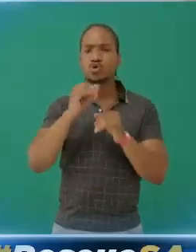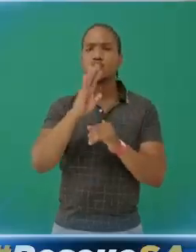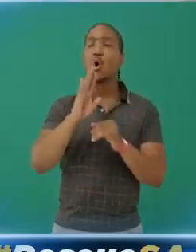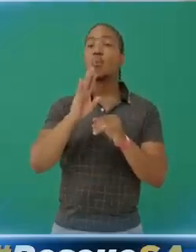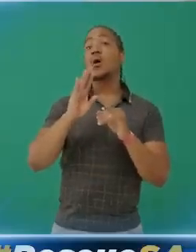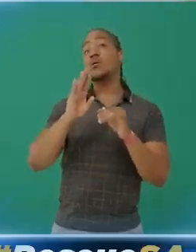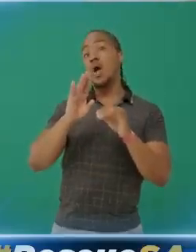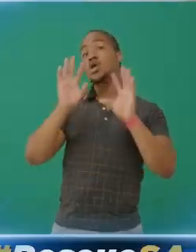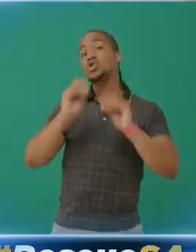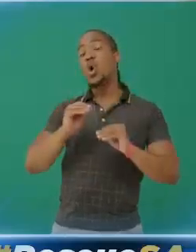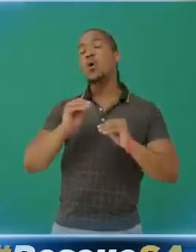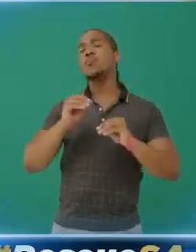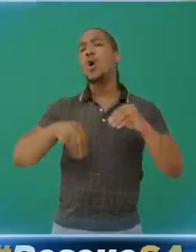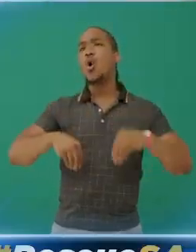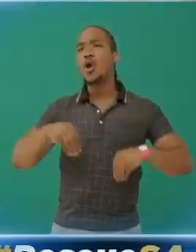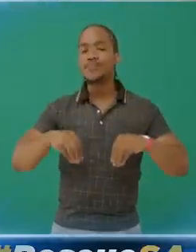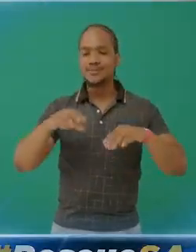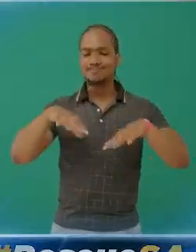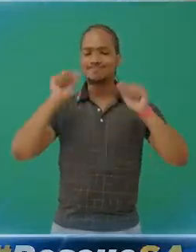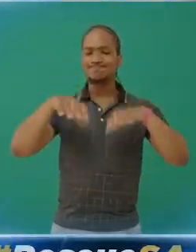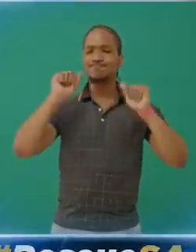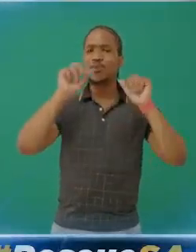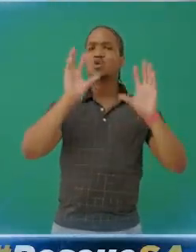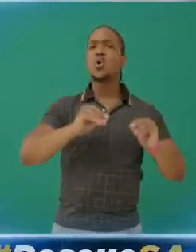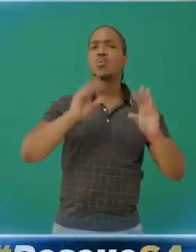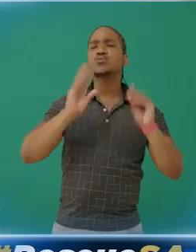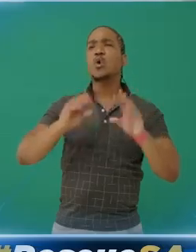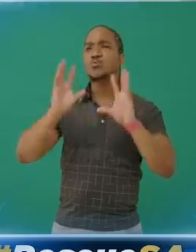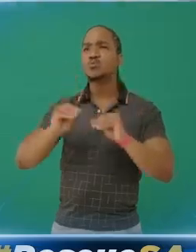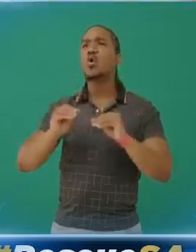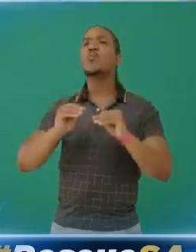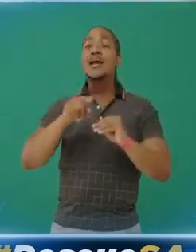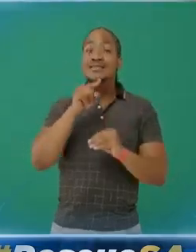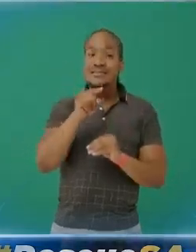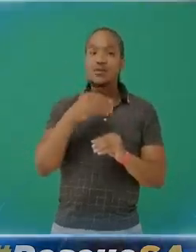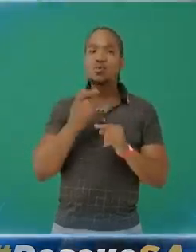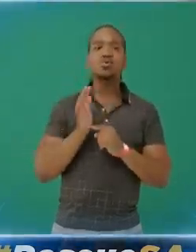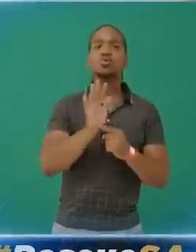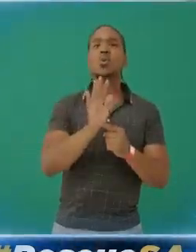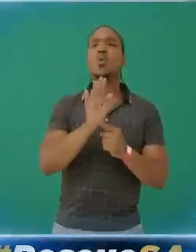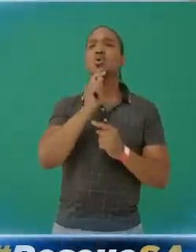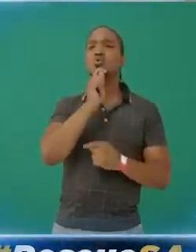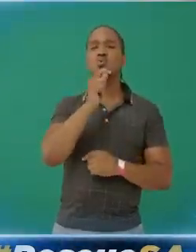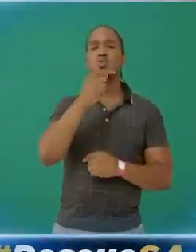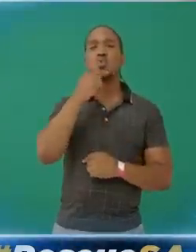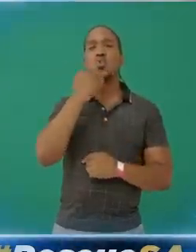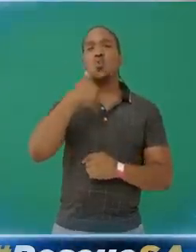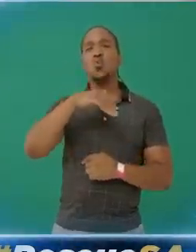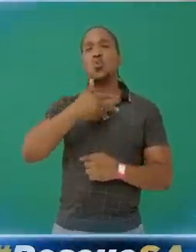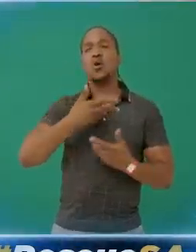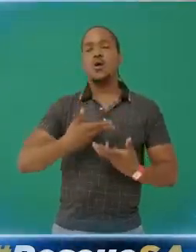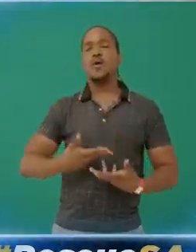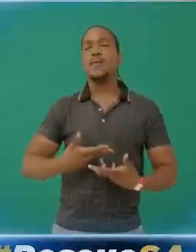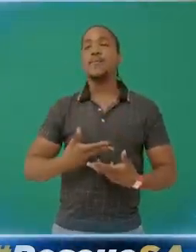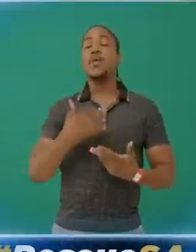we promise to stop load shedding, and John will unpack that blueprint today. Yeah, we are making our way to the union